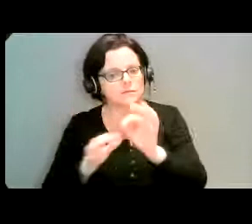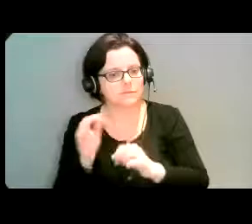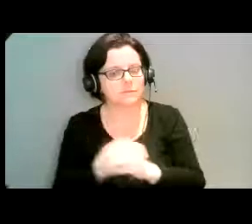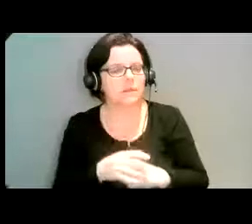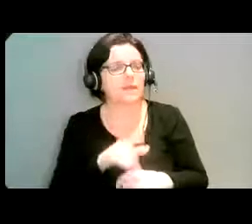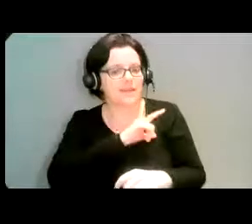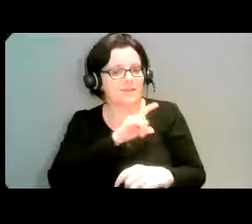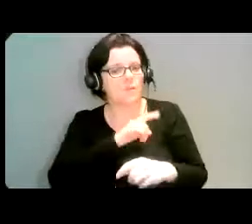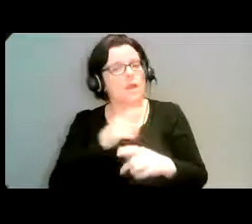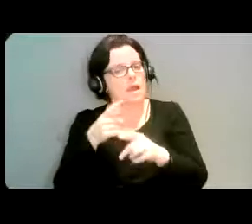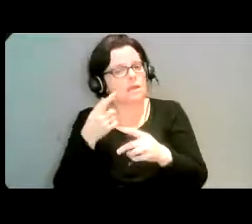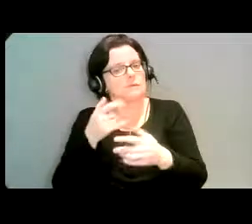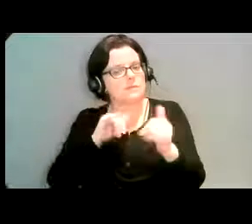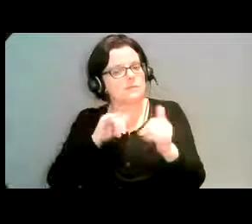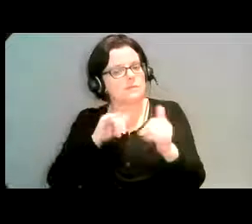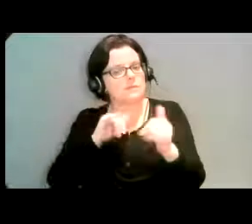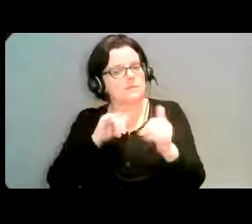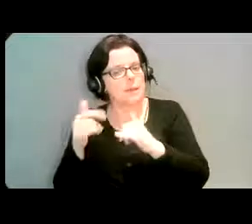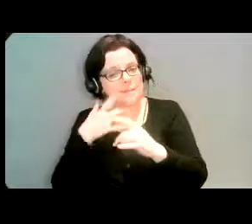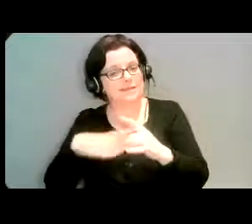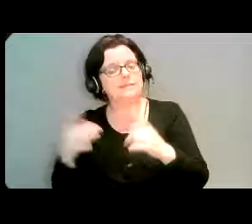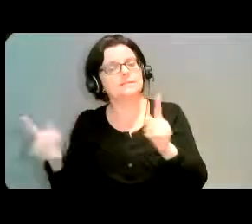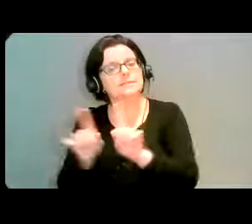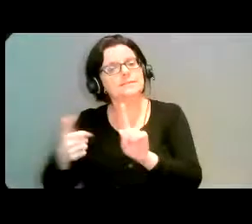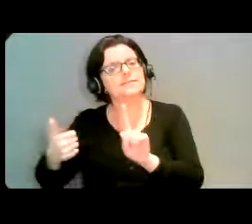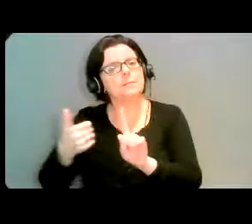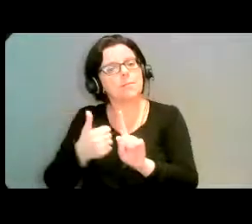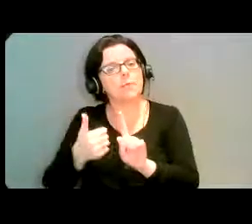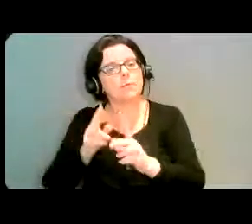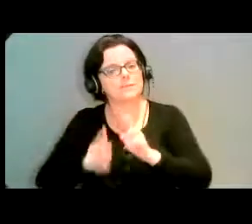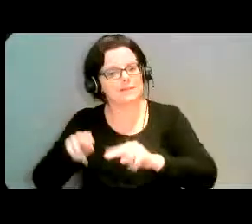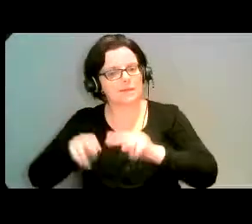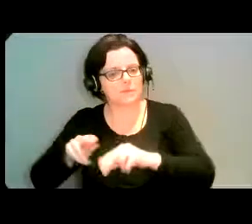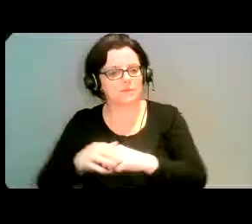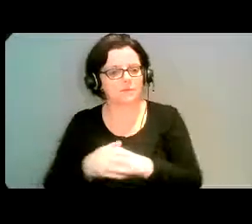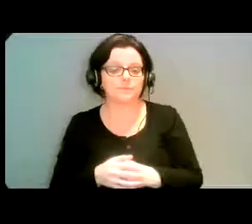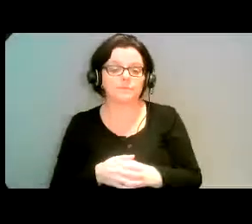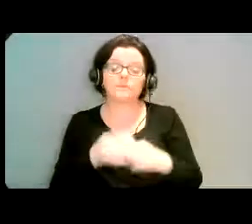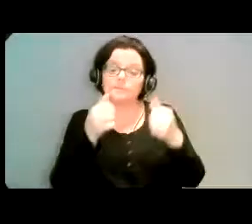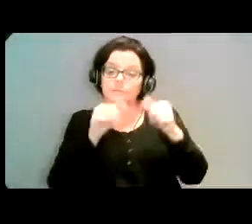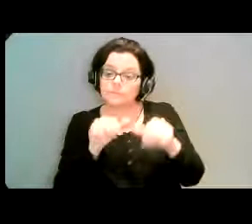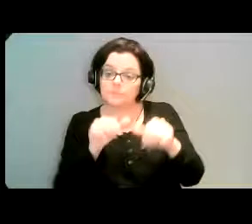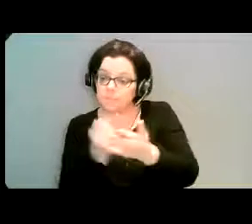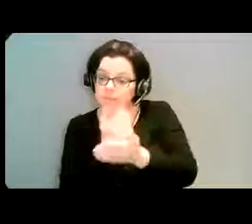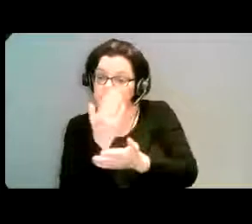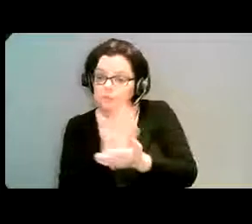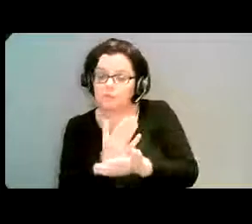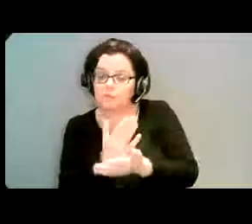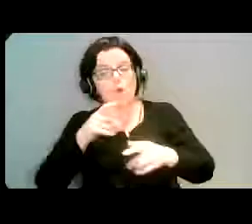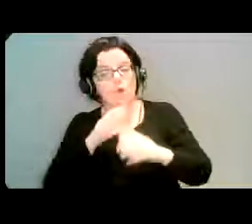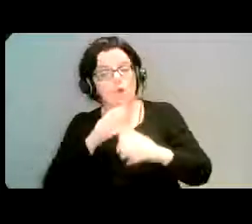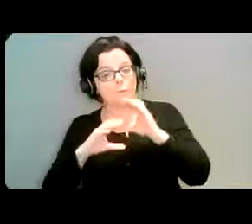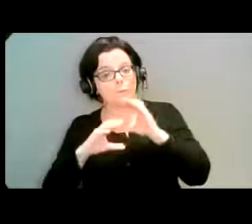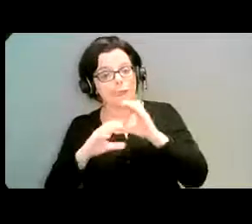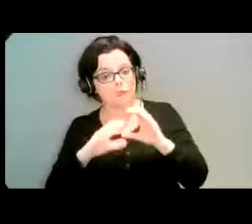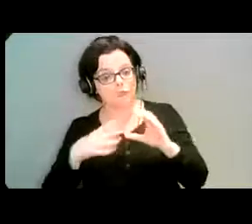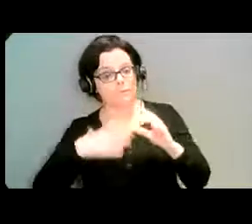people. Obviously, you need to make sure your communication needs are met, and local authority has a duty to do